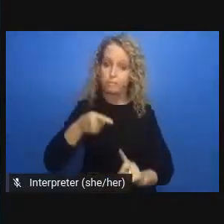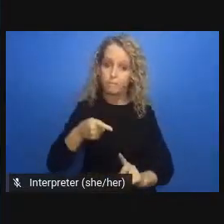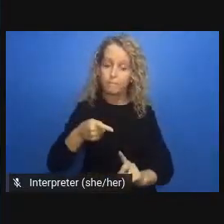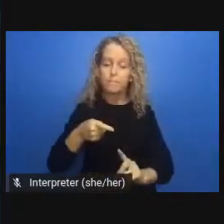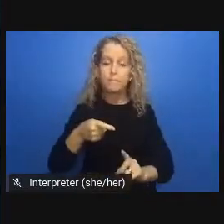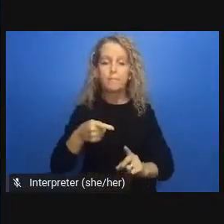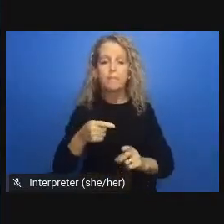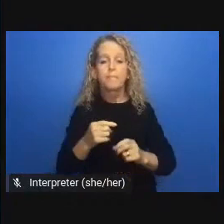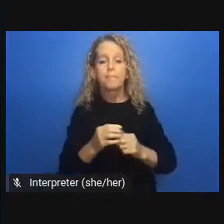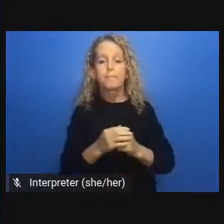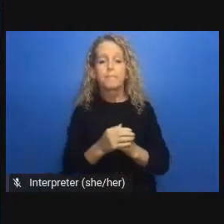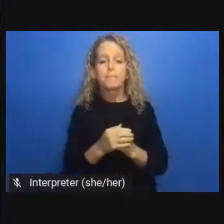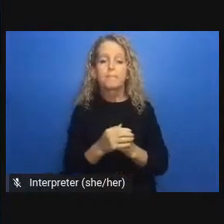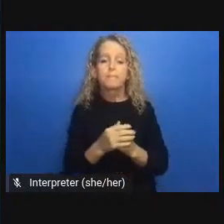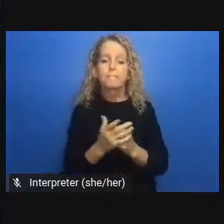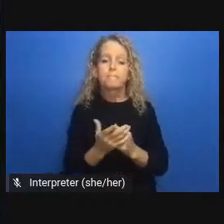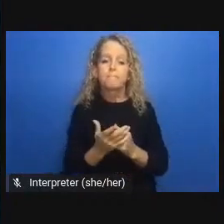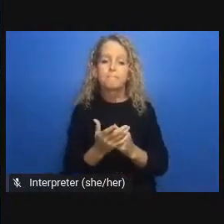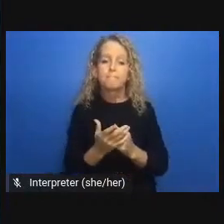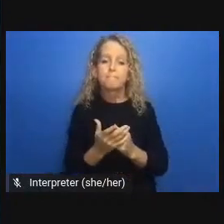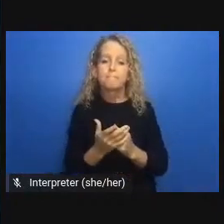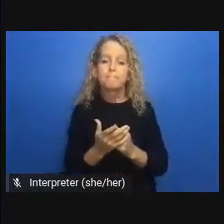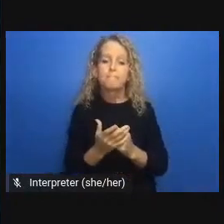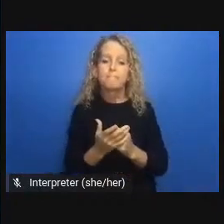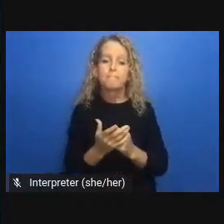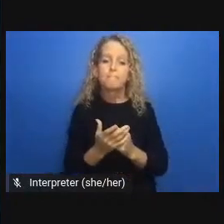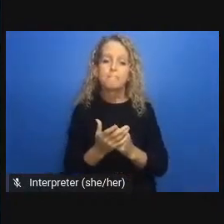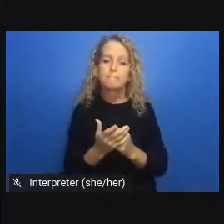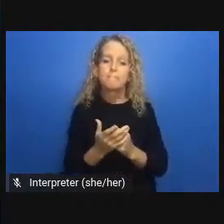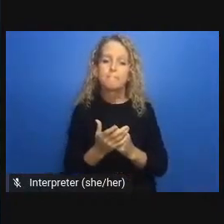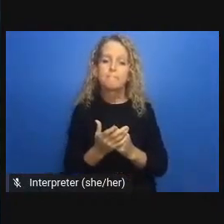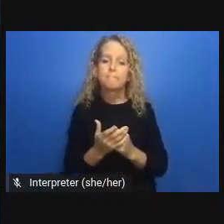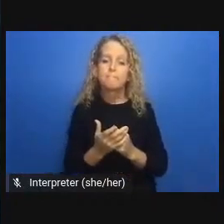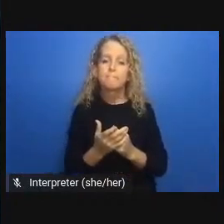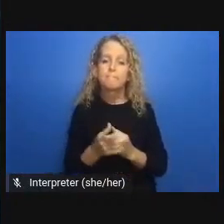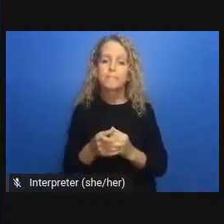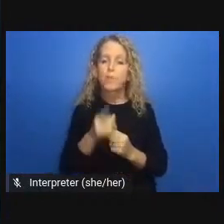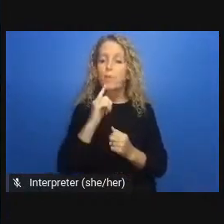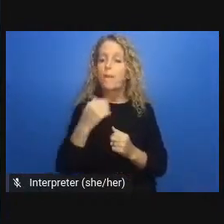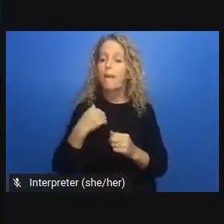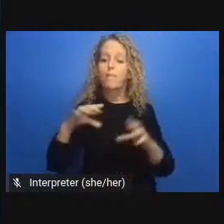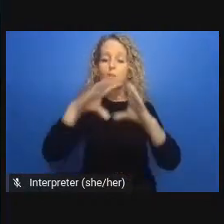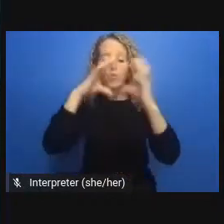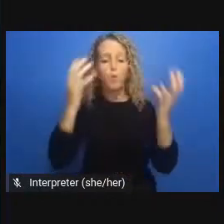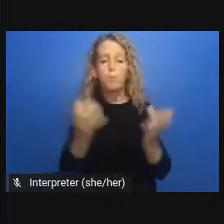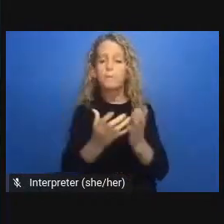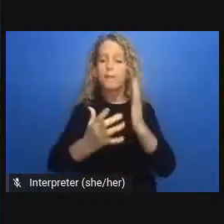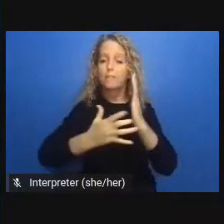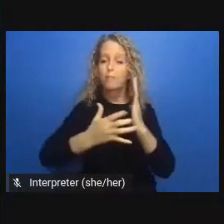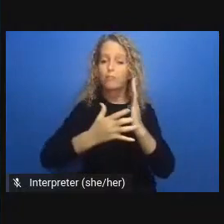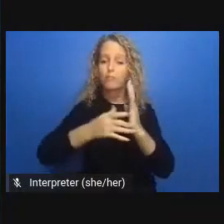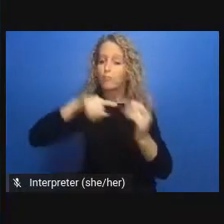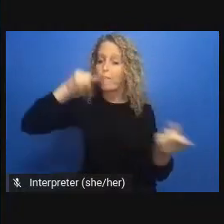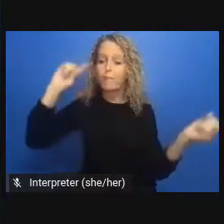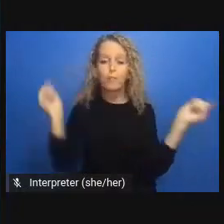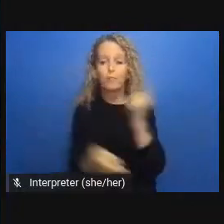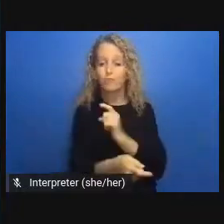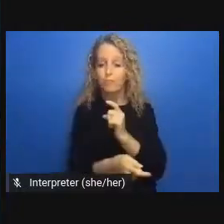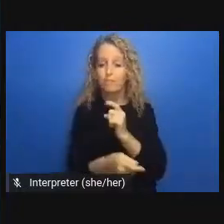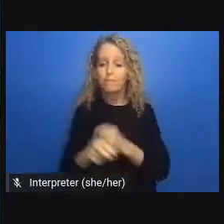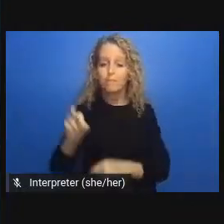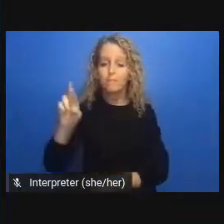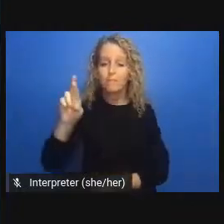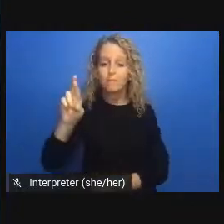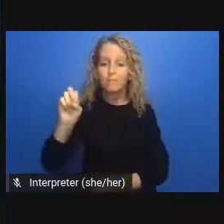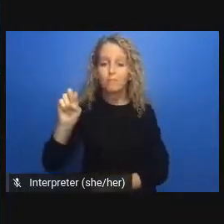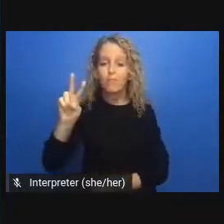all come. There's a thing called the global technological revolution that is occurring, and it is the backdrop for